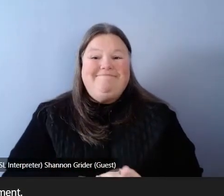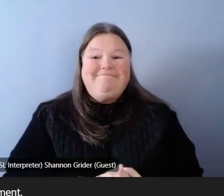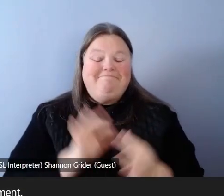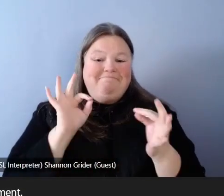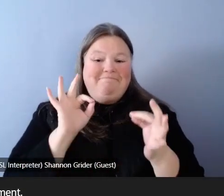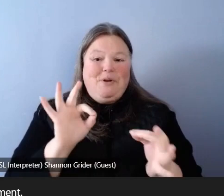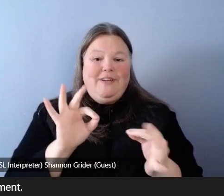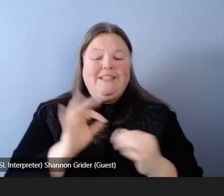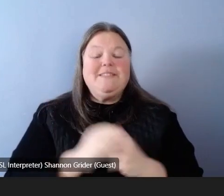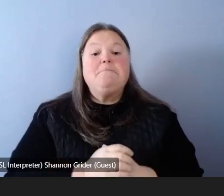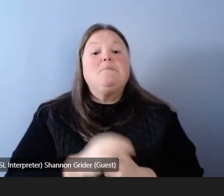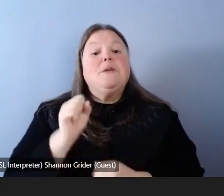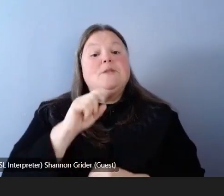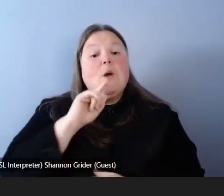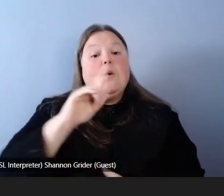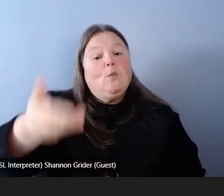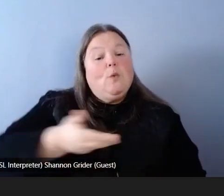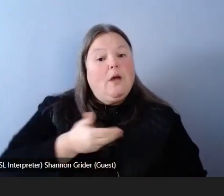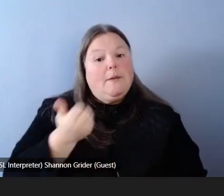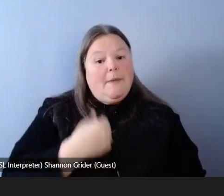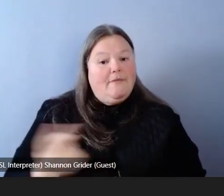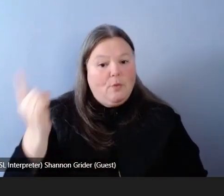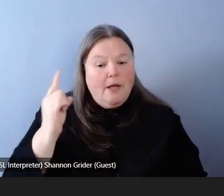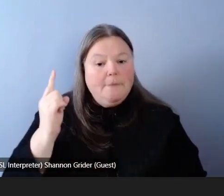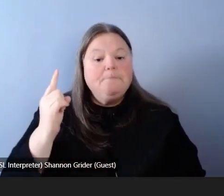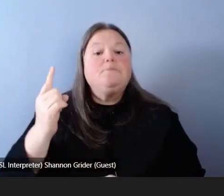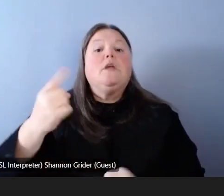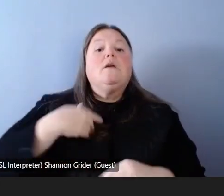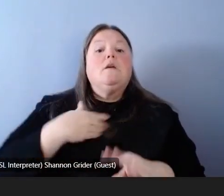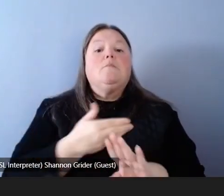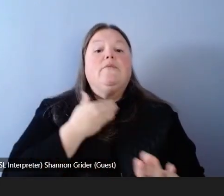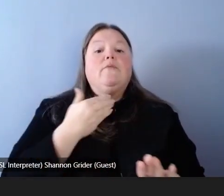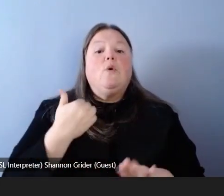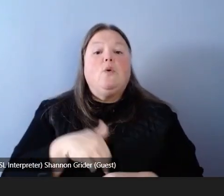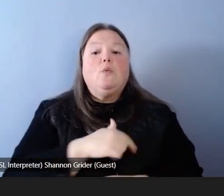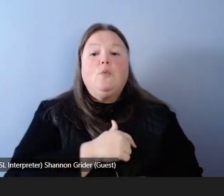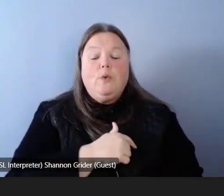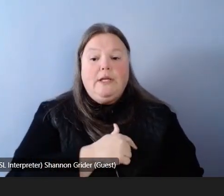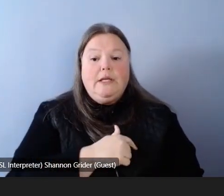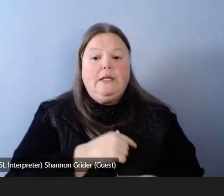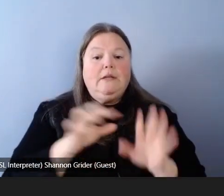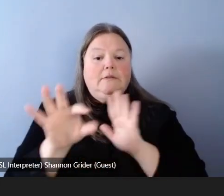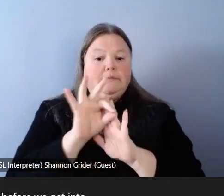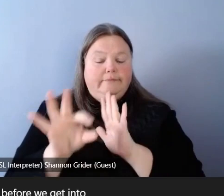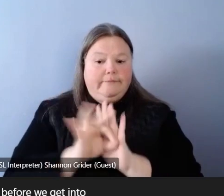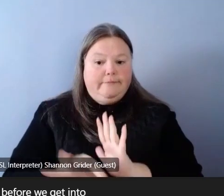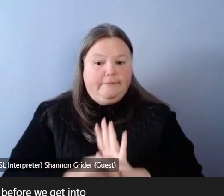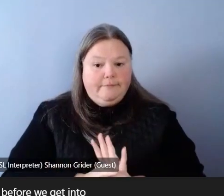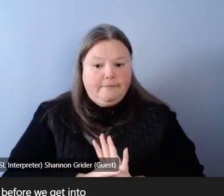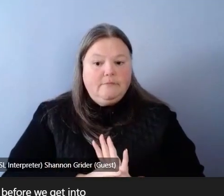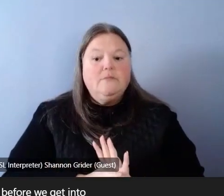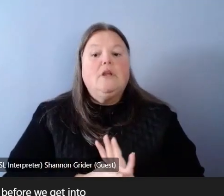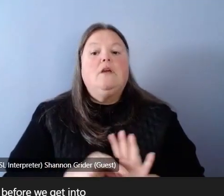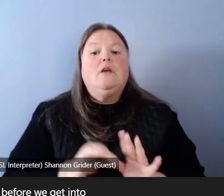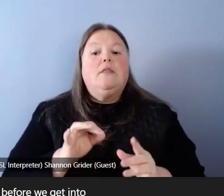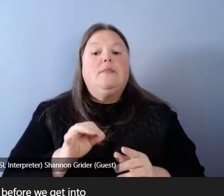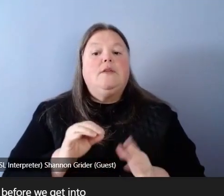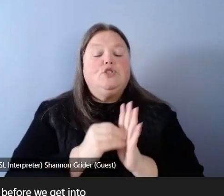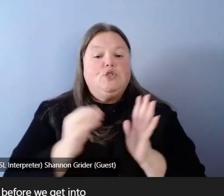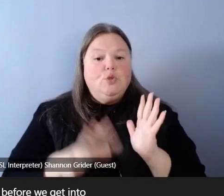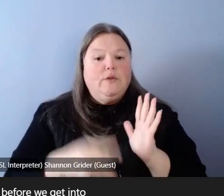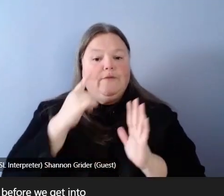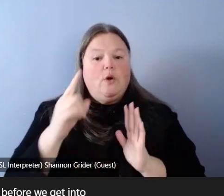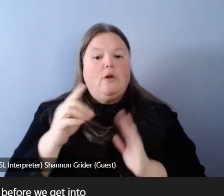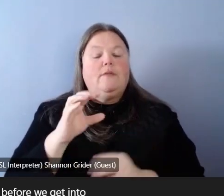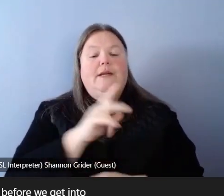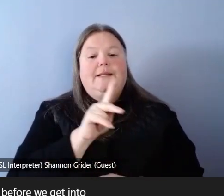Perfect. Okay, so welcome everybody. So before we get into choosing the student for the